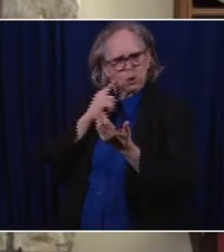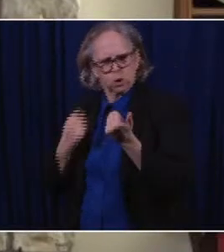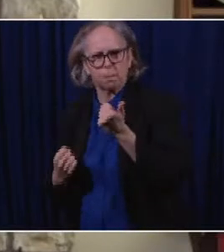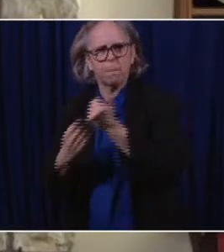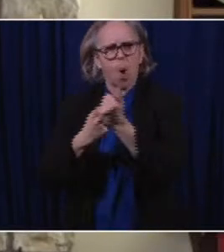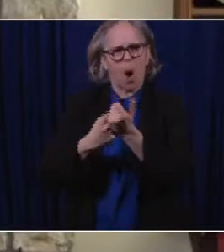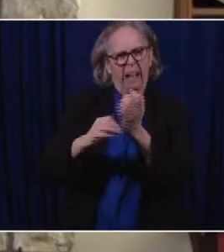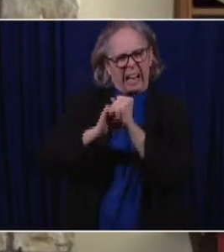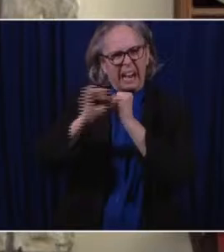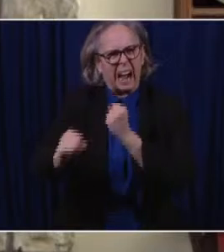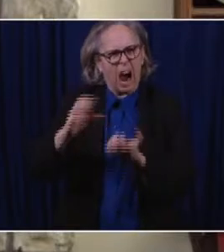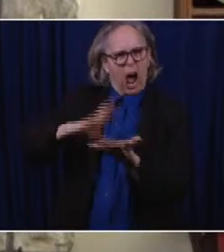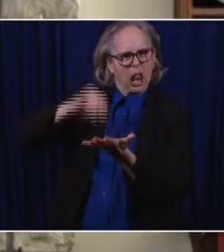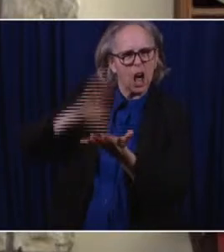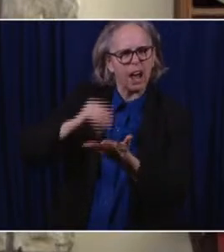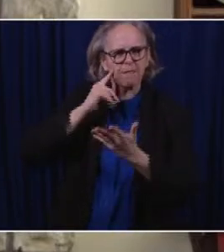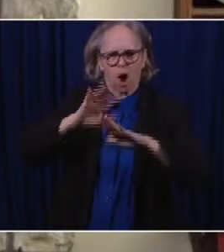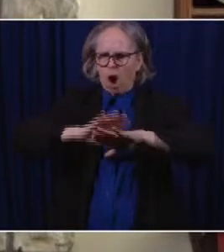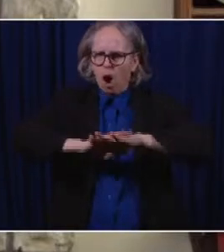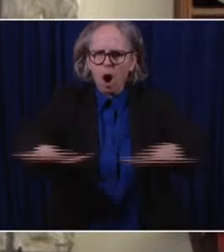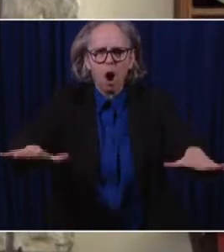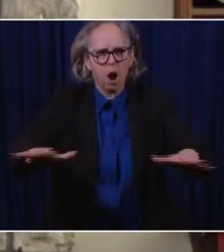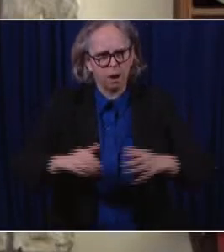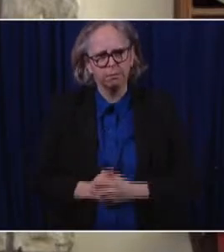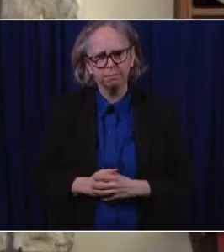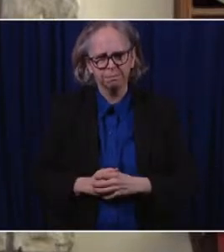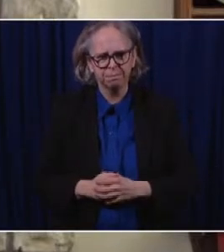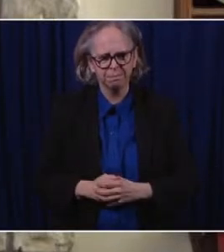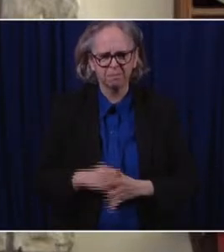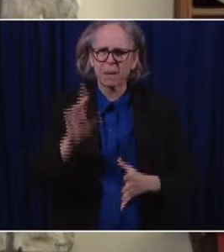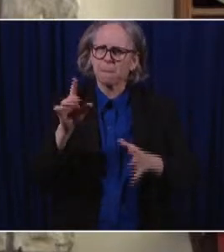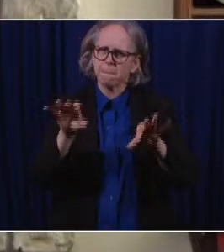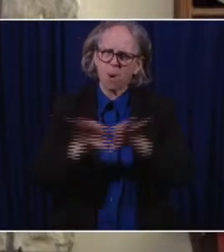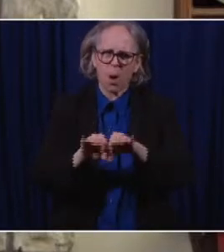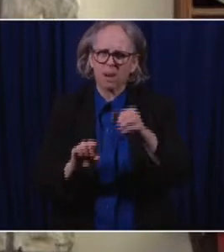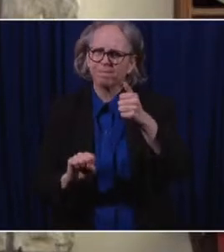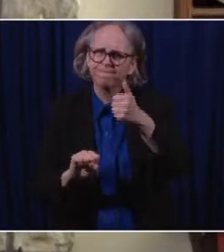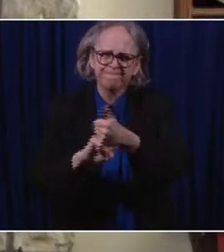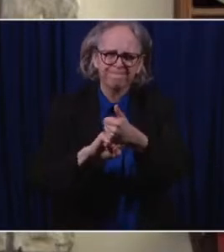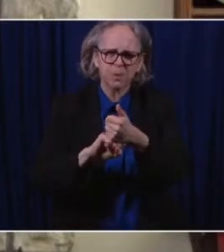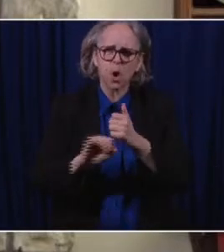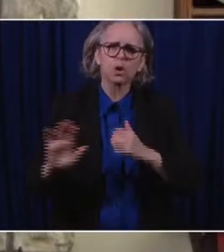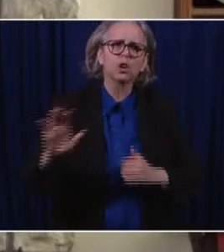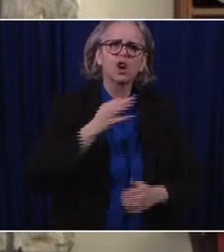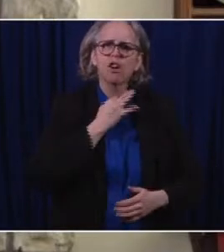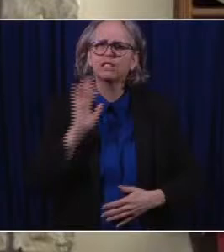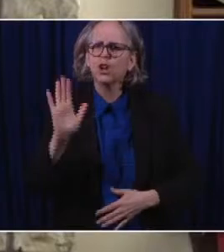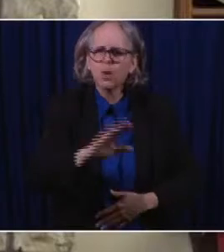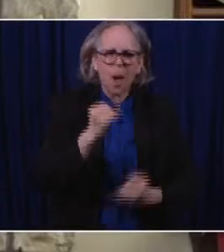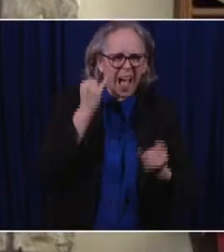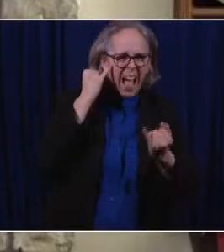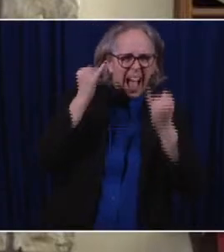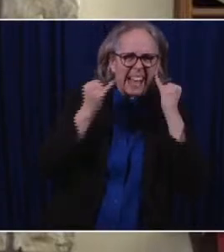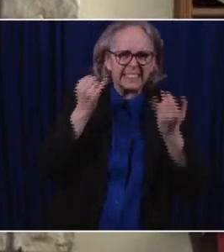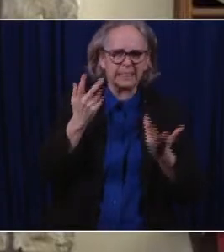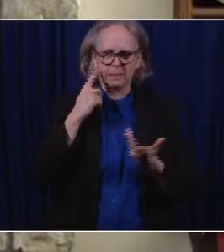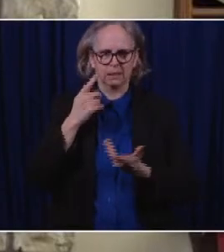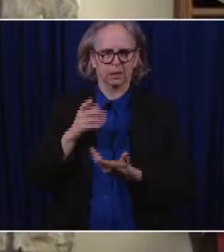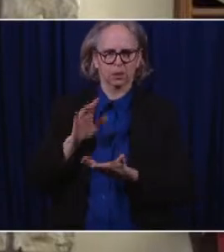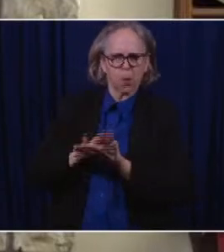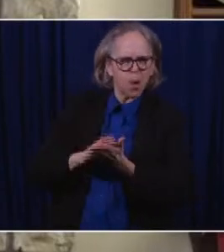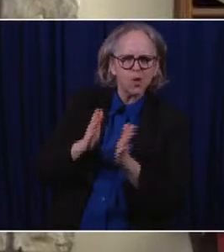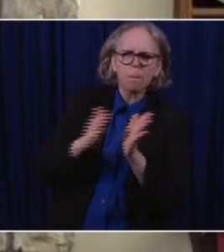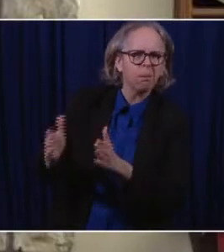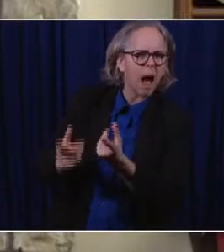and I am very interested in the ideas coming out of each school district. Now let's talk